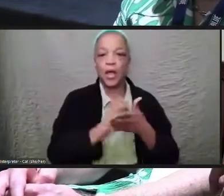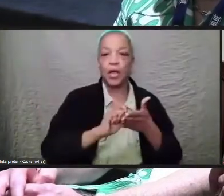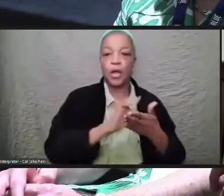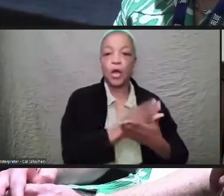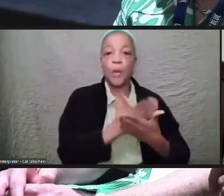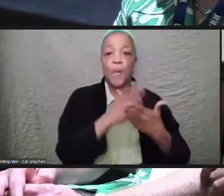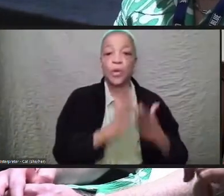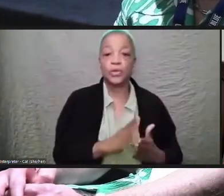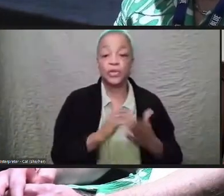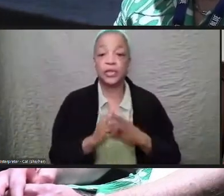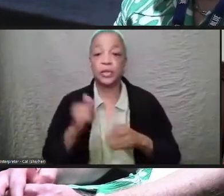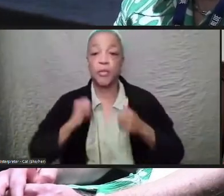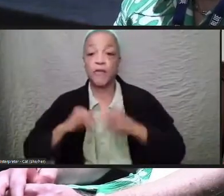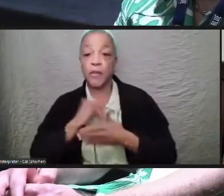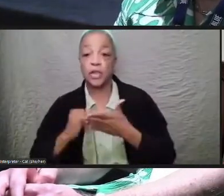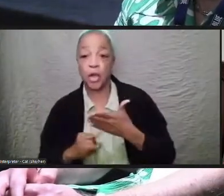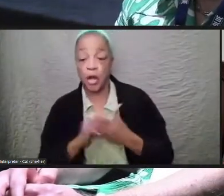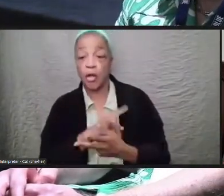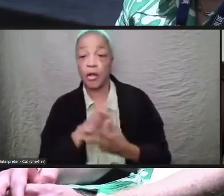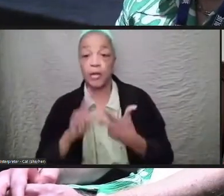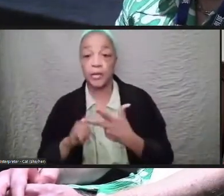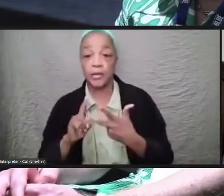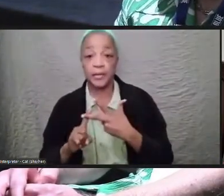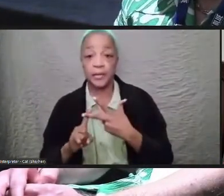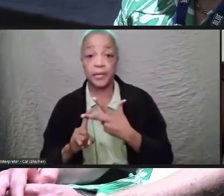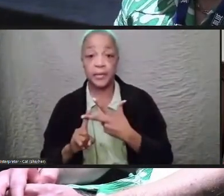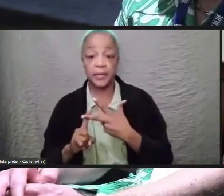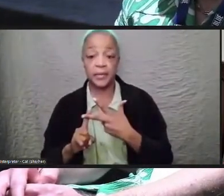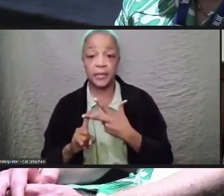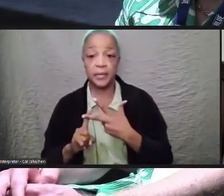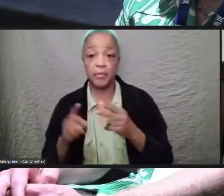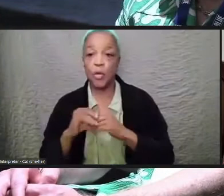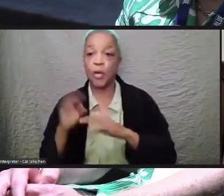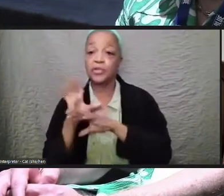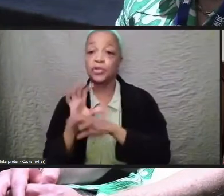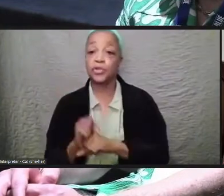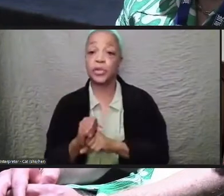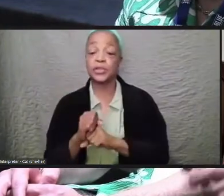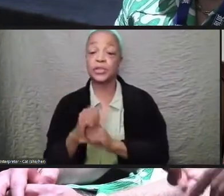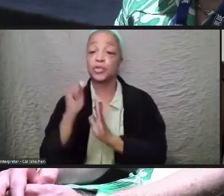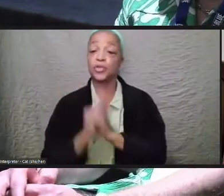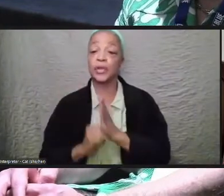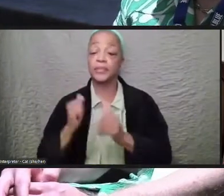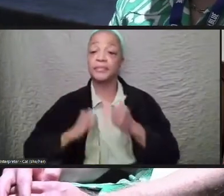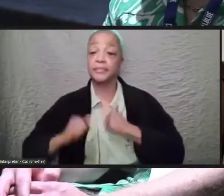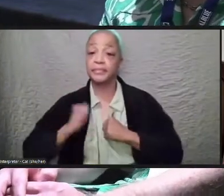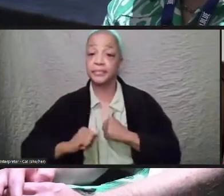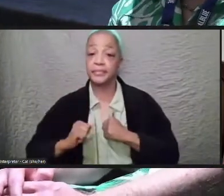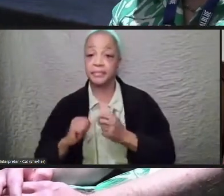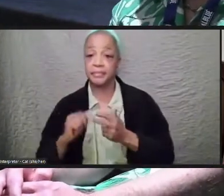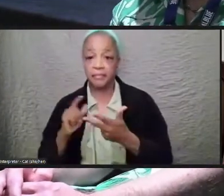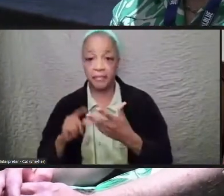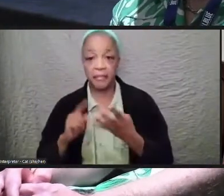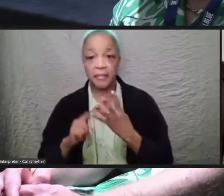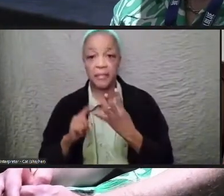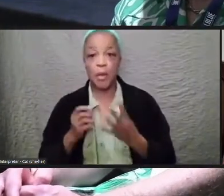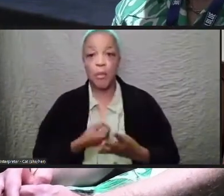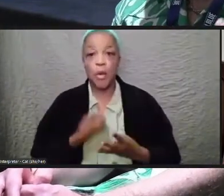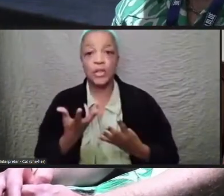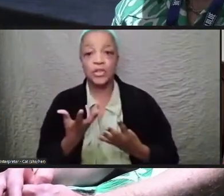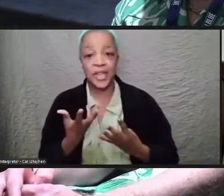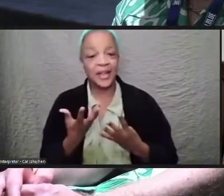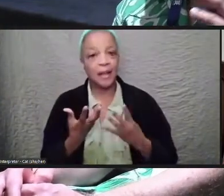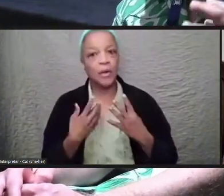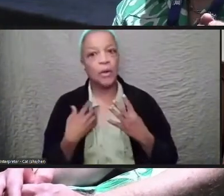performance art piece, we had a couple of more traditionally scripted work, we had some slam poetry.